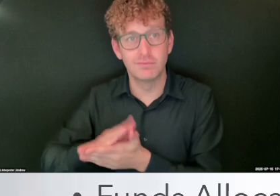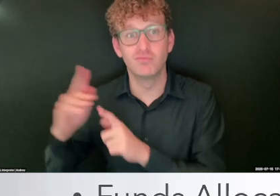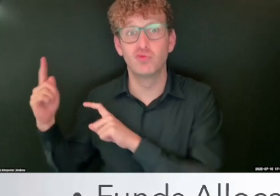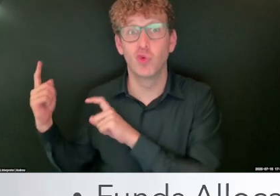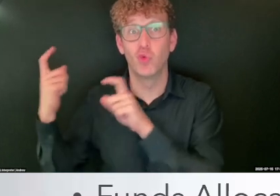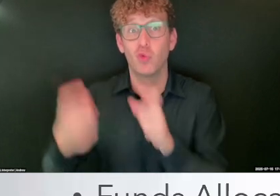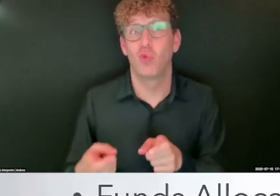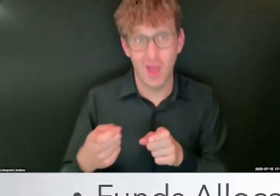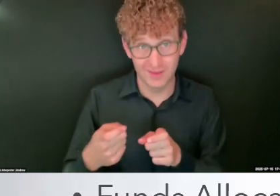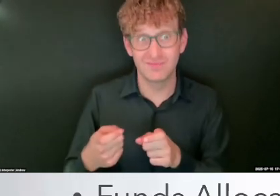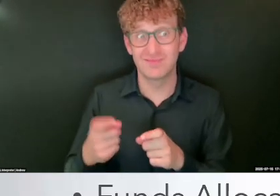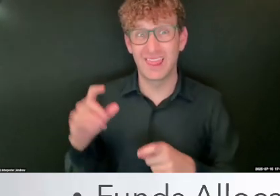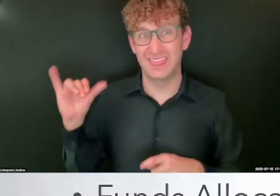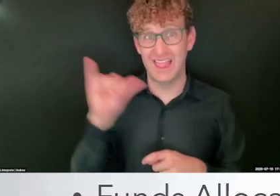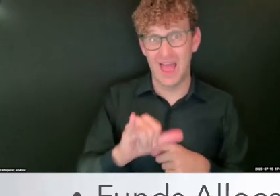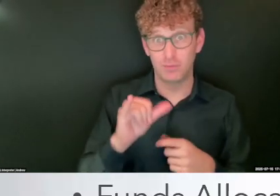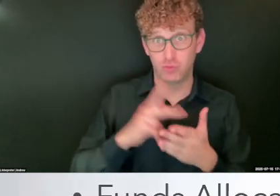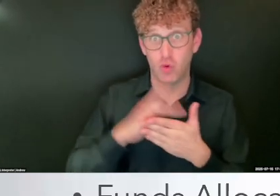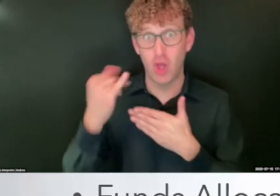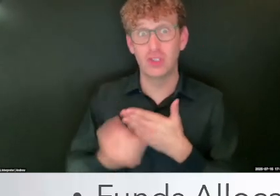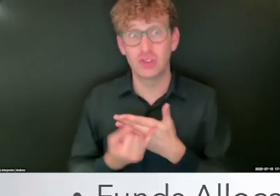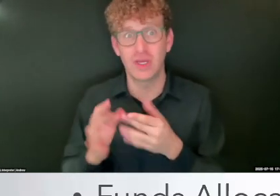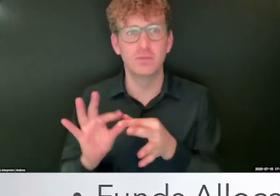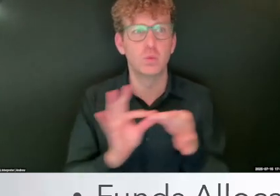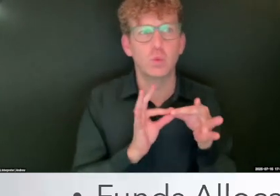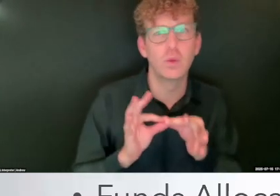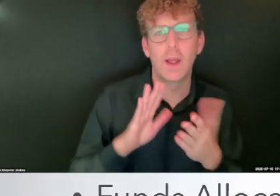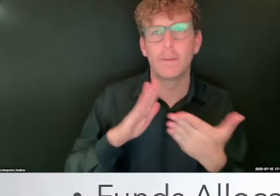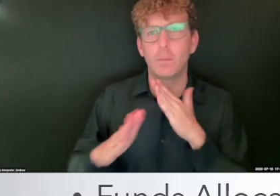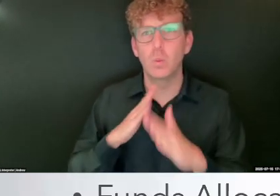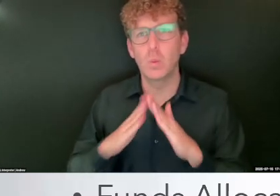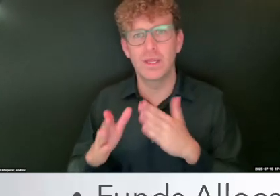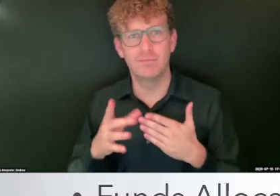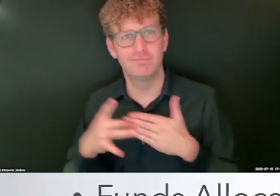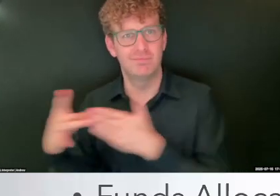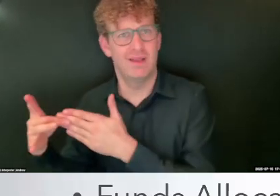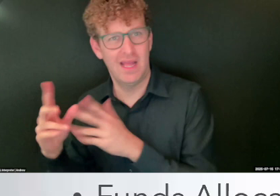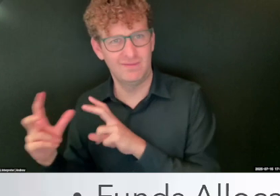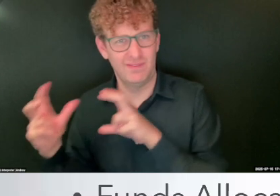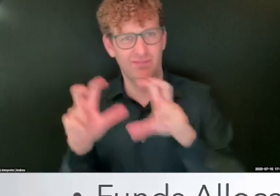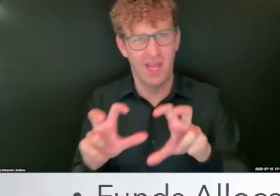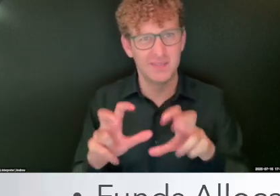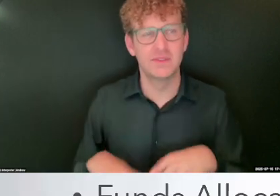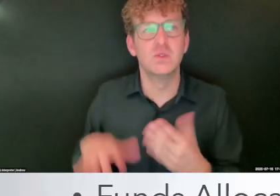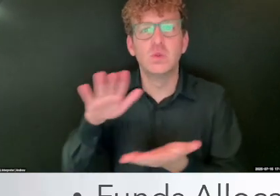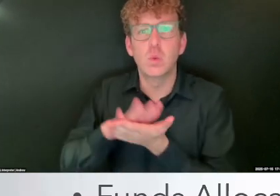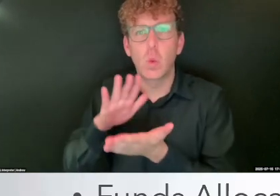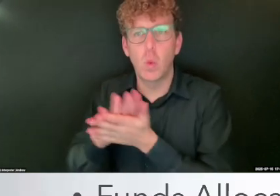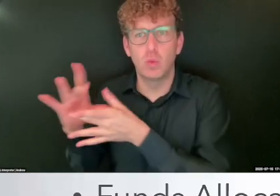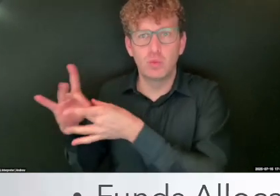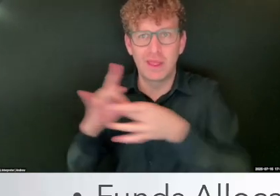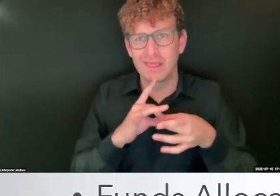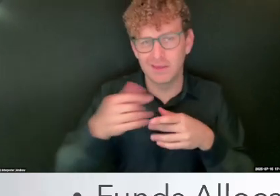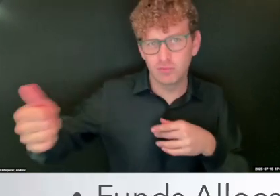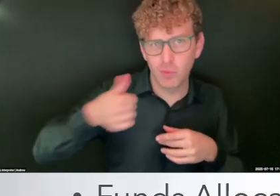coordinated, community-led investments that address school-related transportation needs and increase access to zero-emission